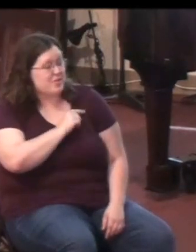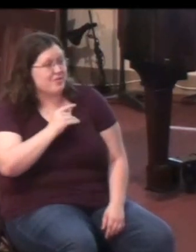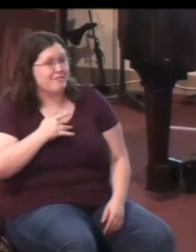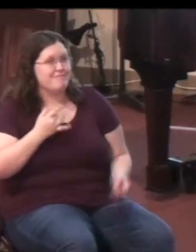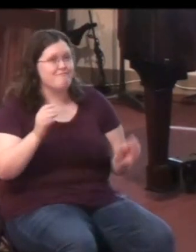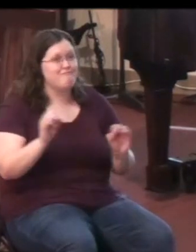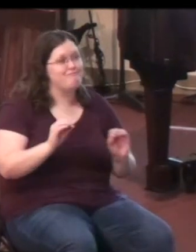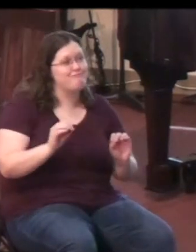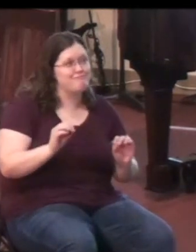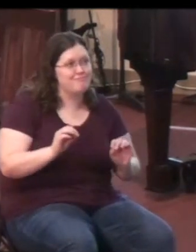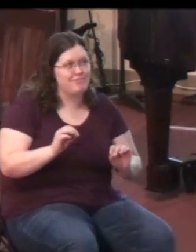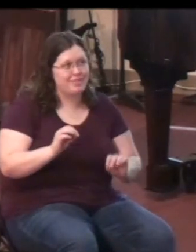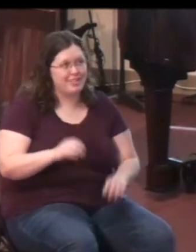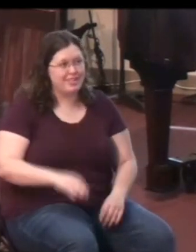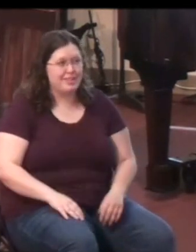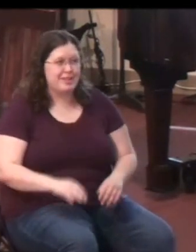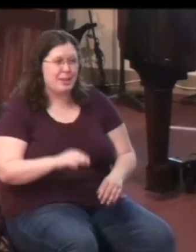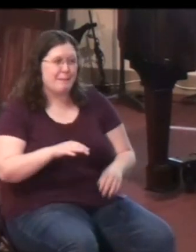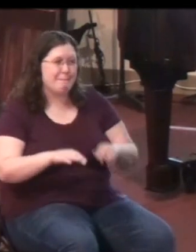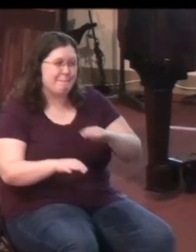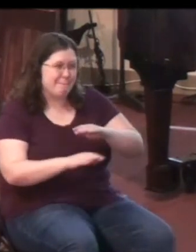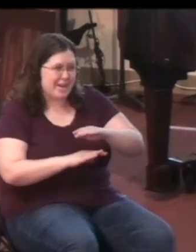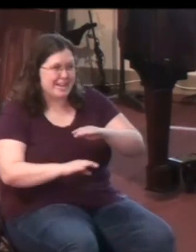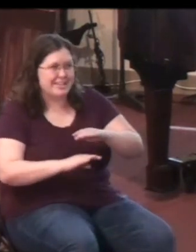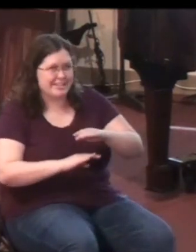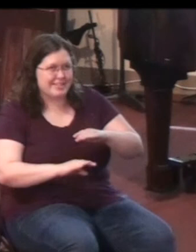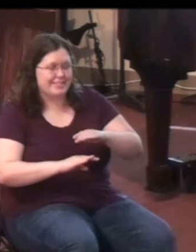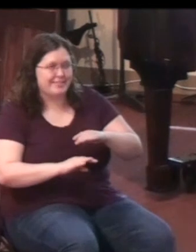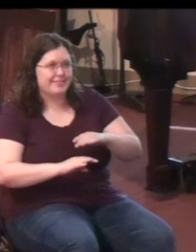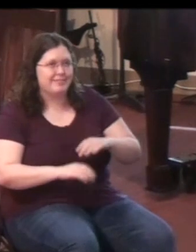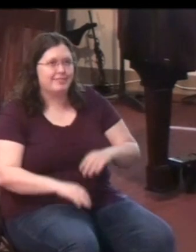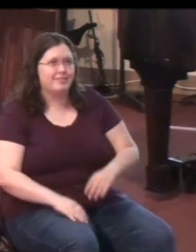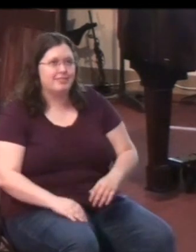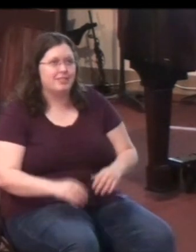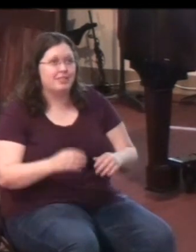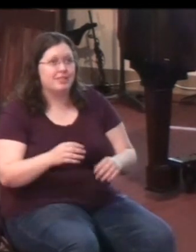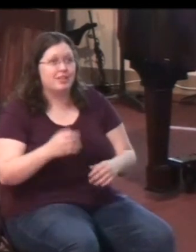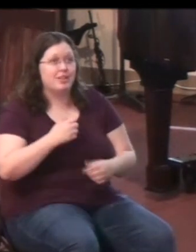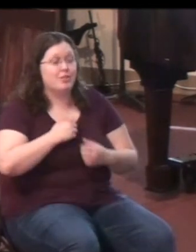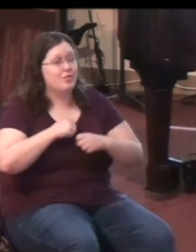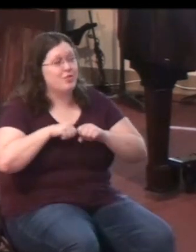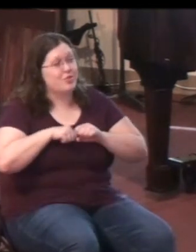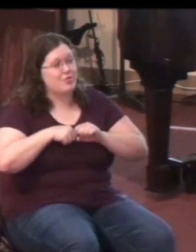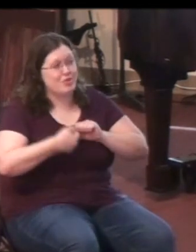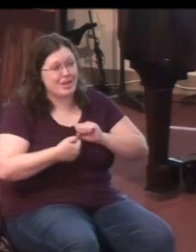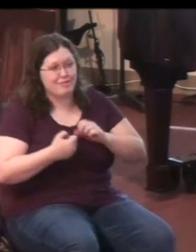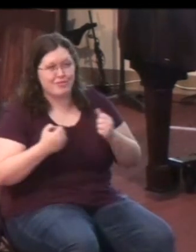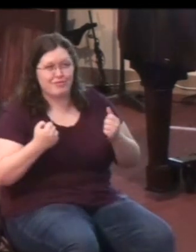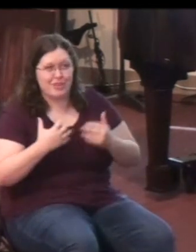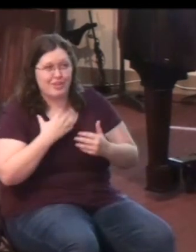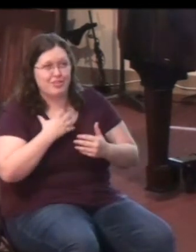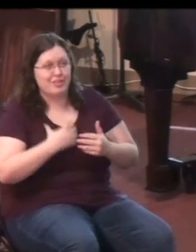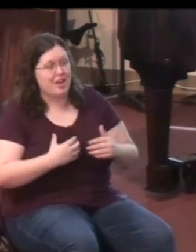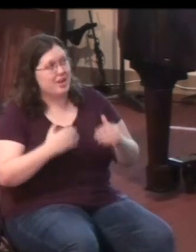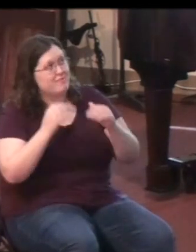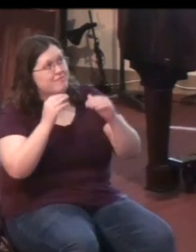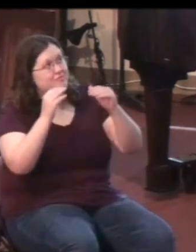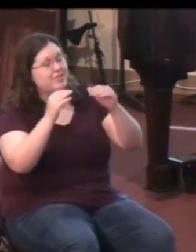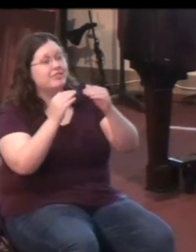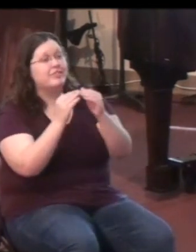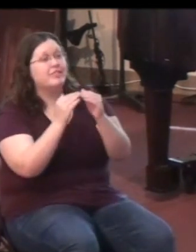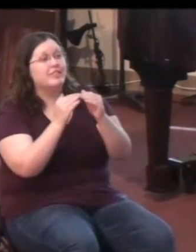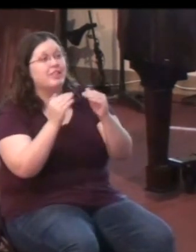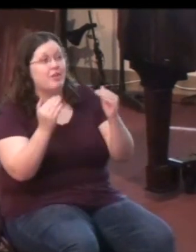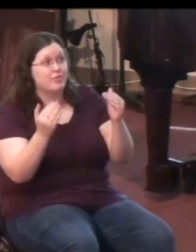basic level of being. And then grief, fear, desire moves up. Each of these levels is a